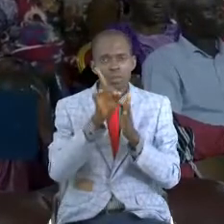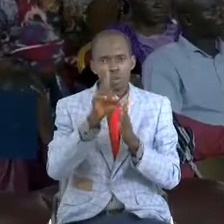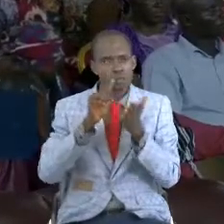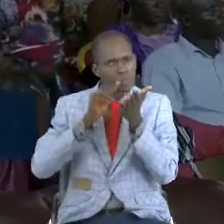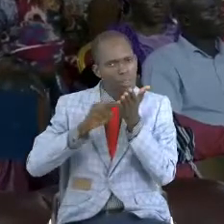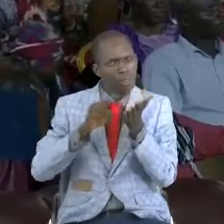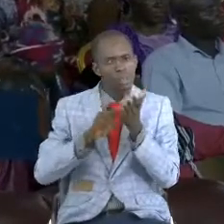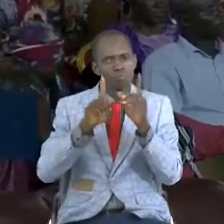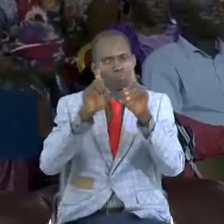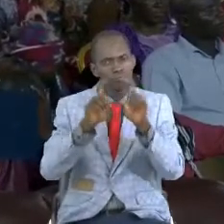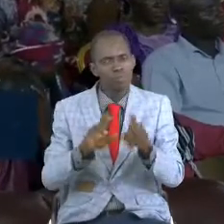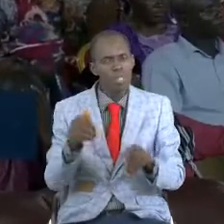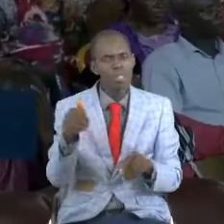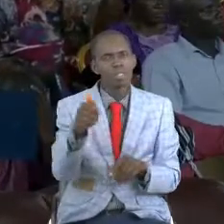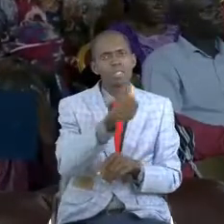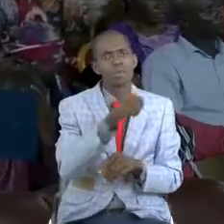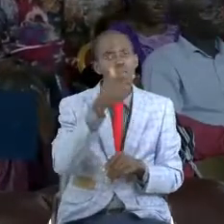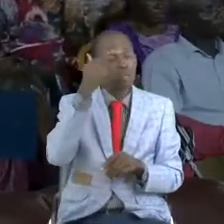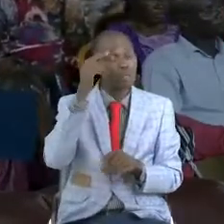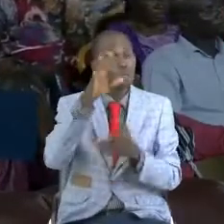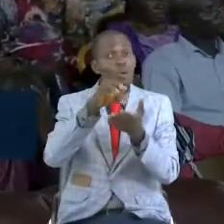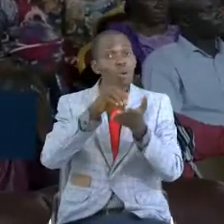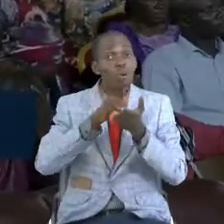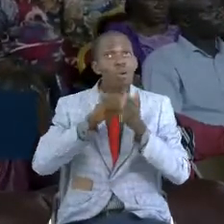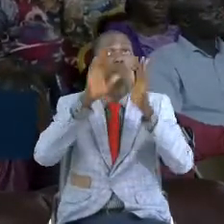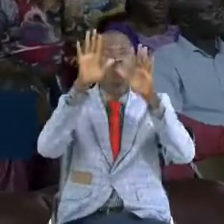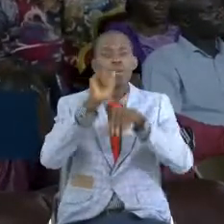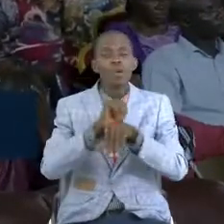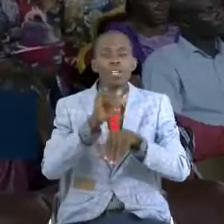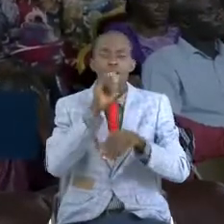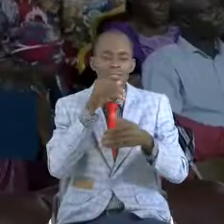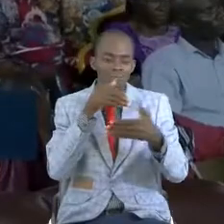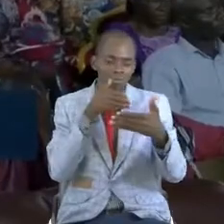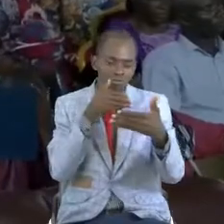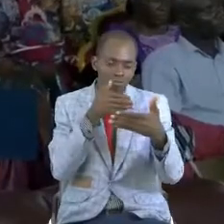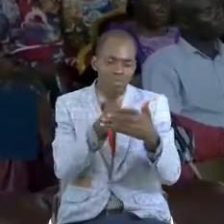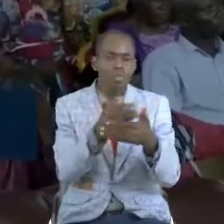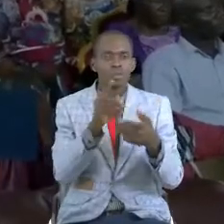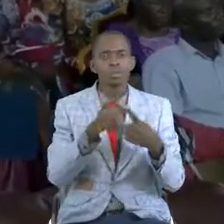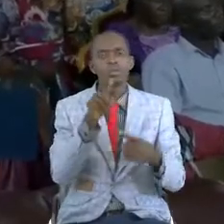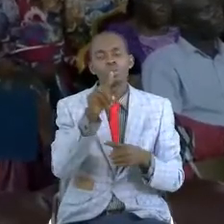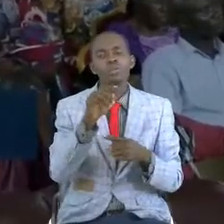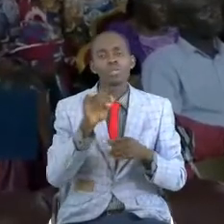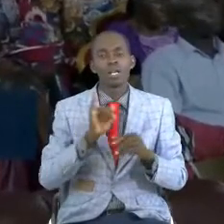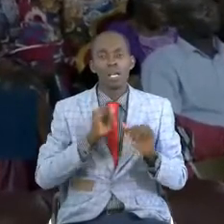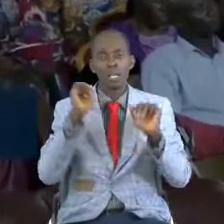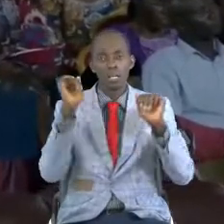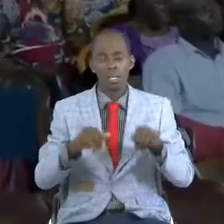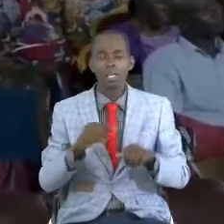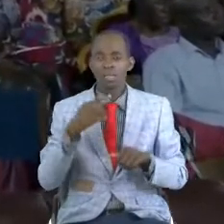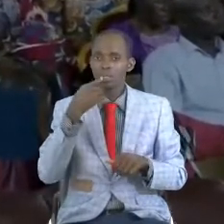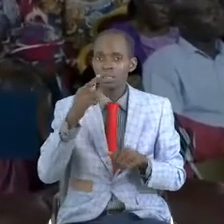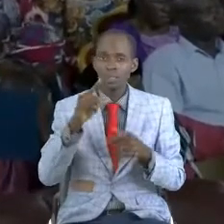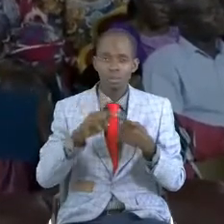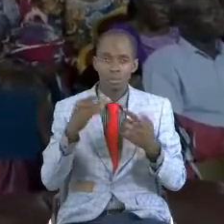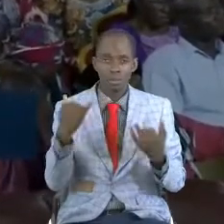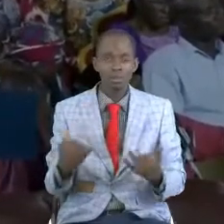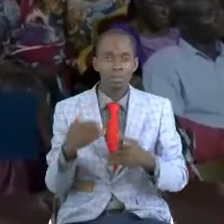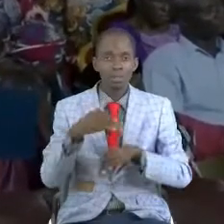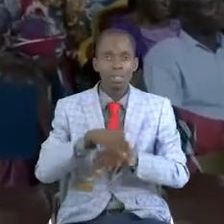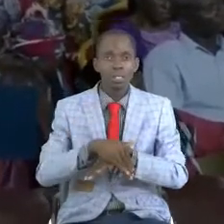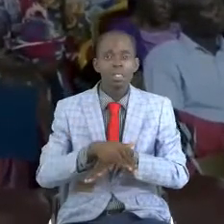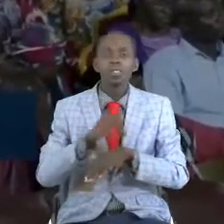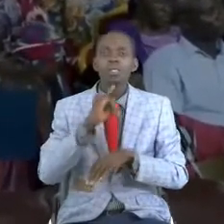because your miracle is closer to you now. I can assure you this is a night of